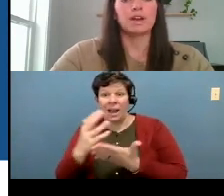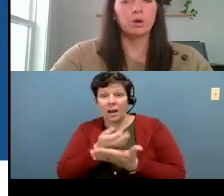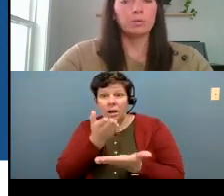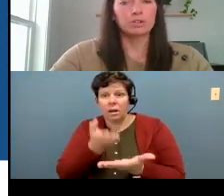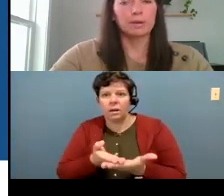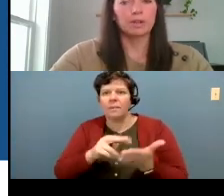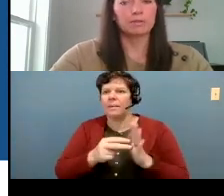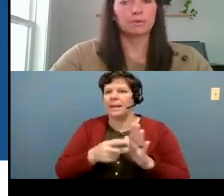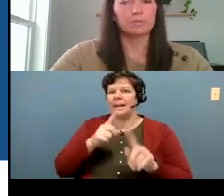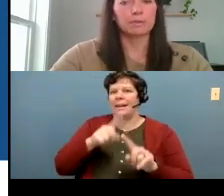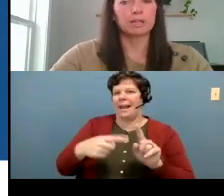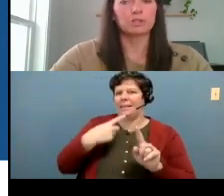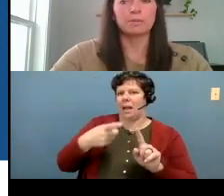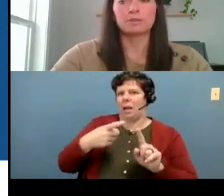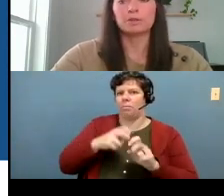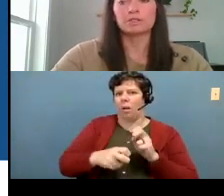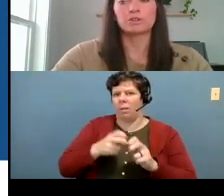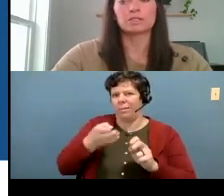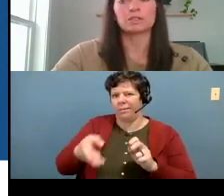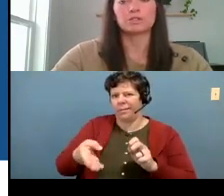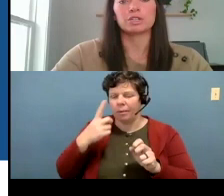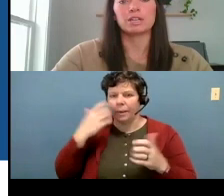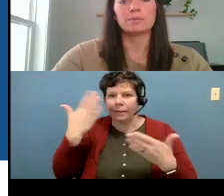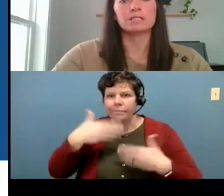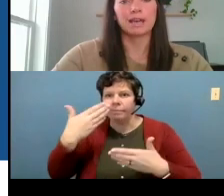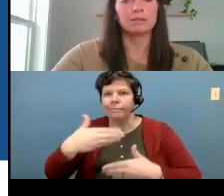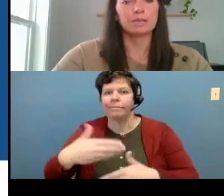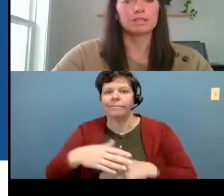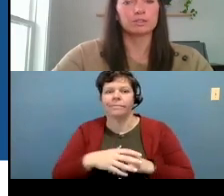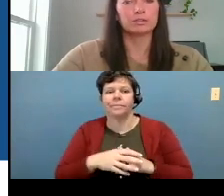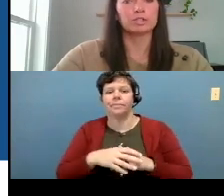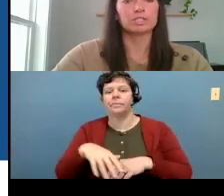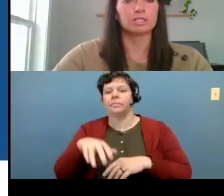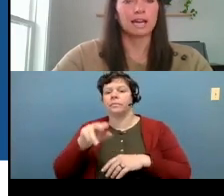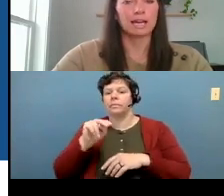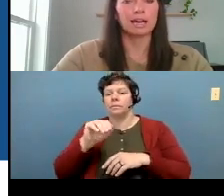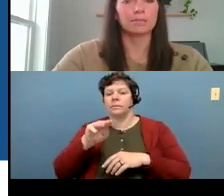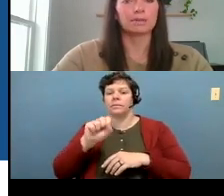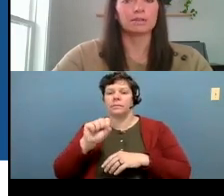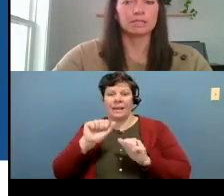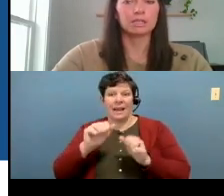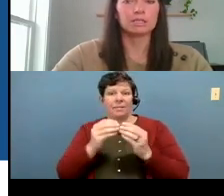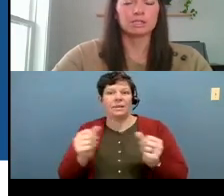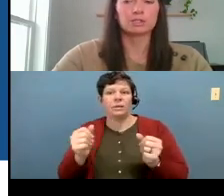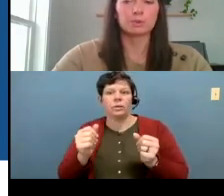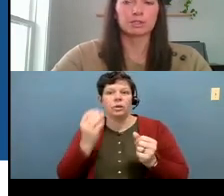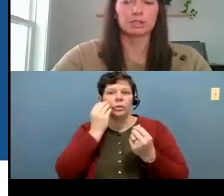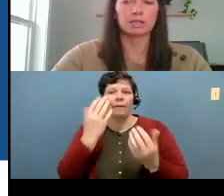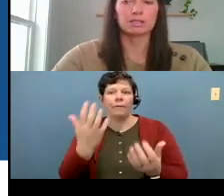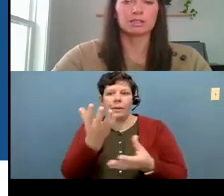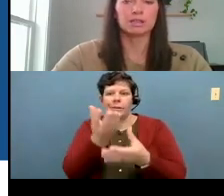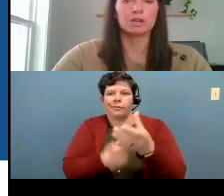With the help of tribal law enforcement and tribal communities across the country, NamUs can be a solution to the data gap in missing Indigenous